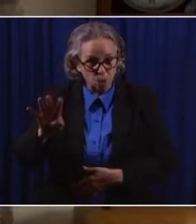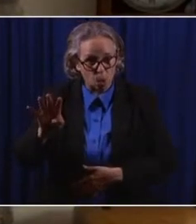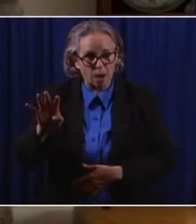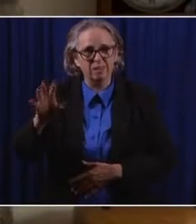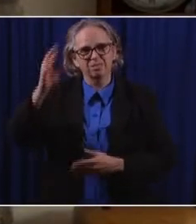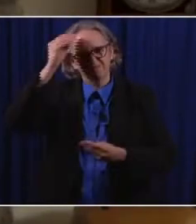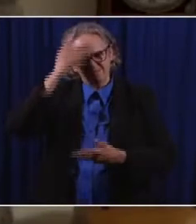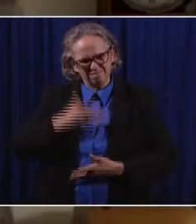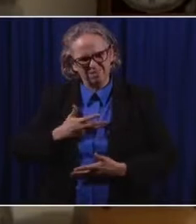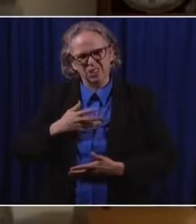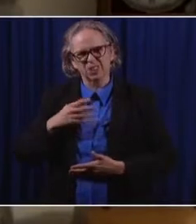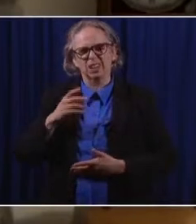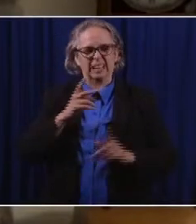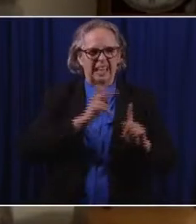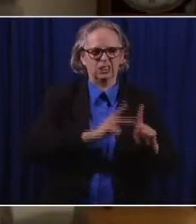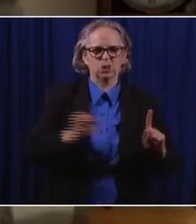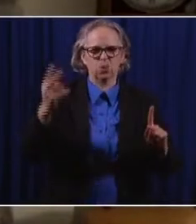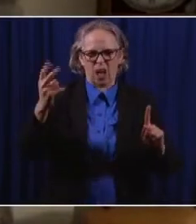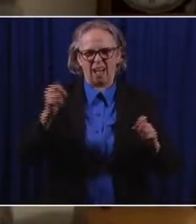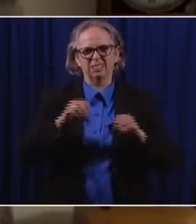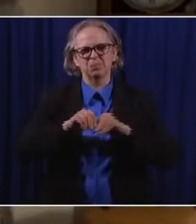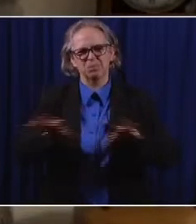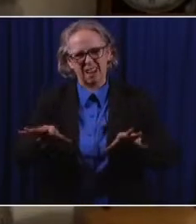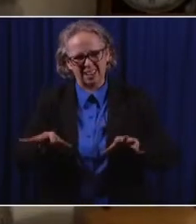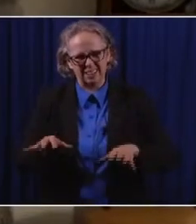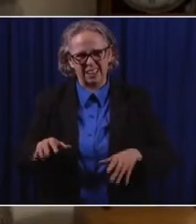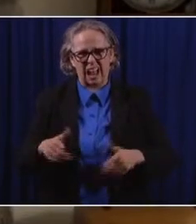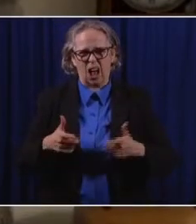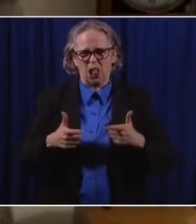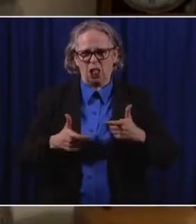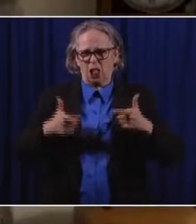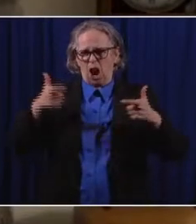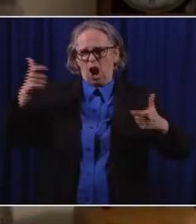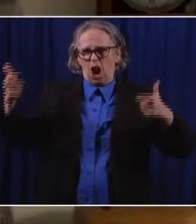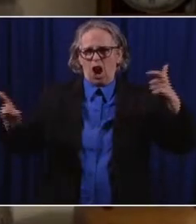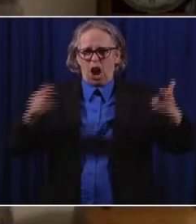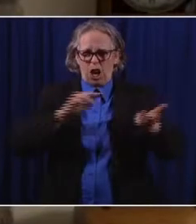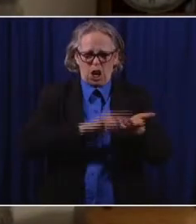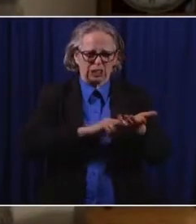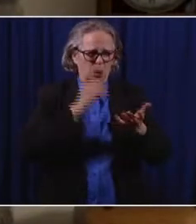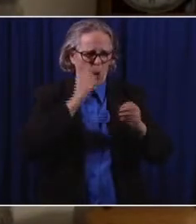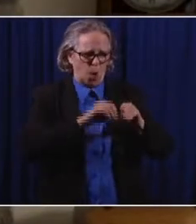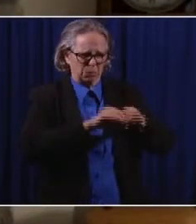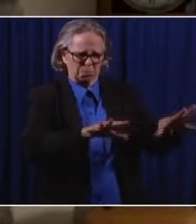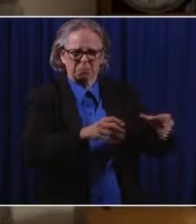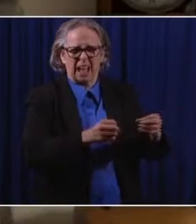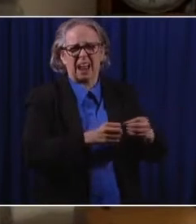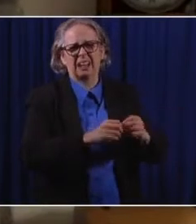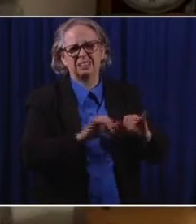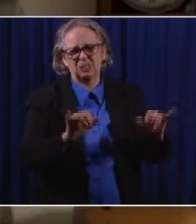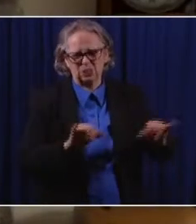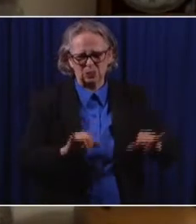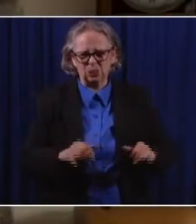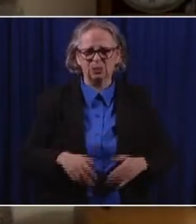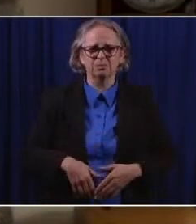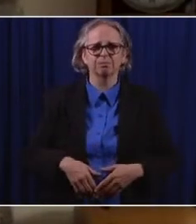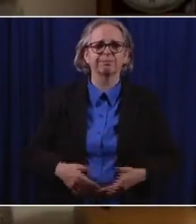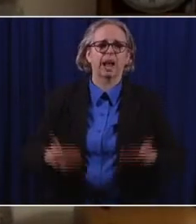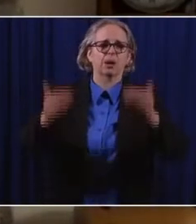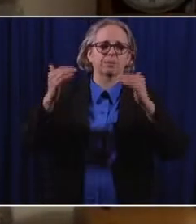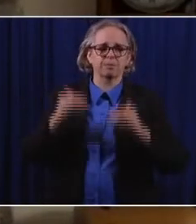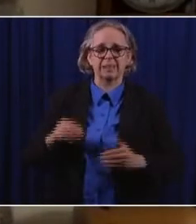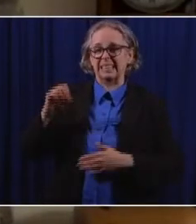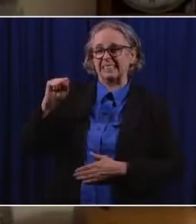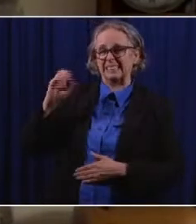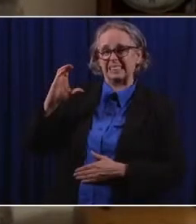has a large nursing home outbreak. Let's move to Scioto County. Scioto County continues as red this week. There